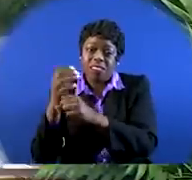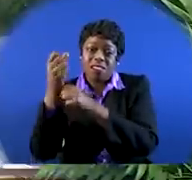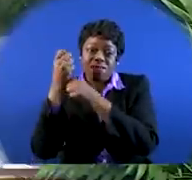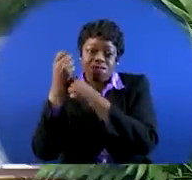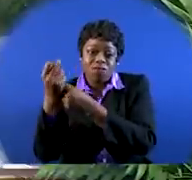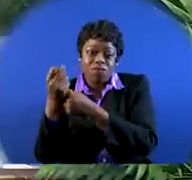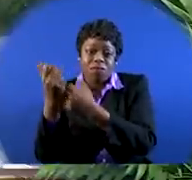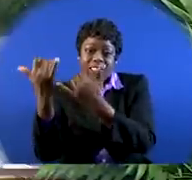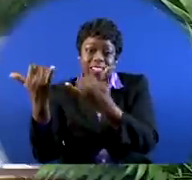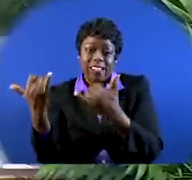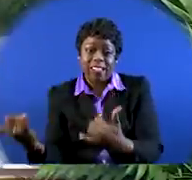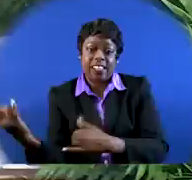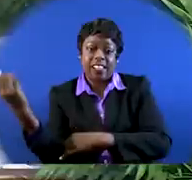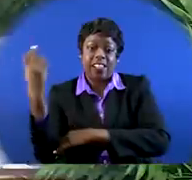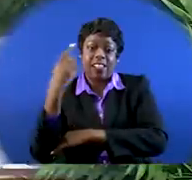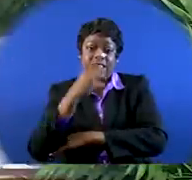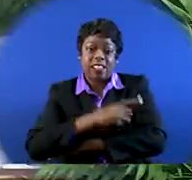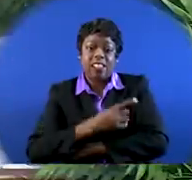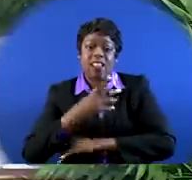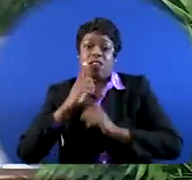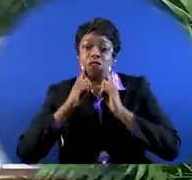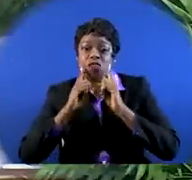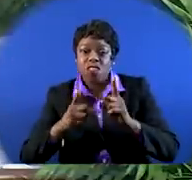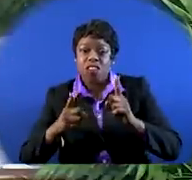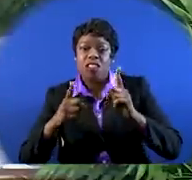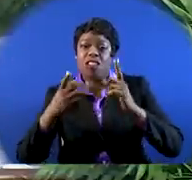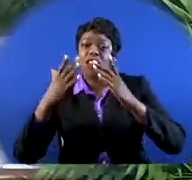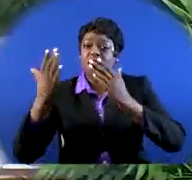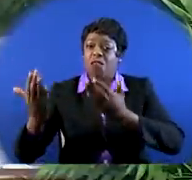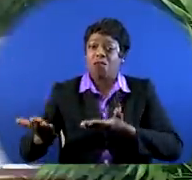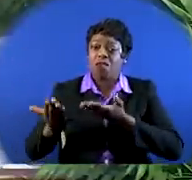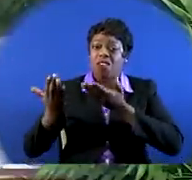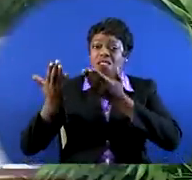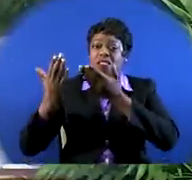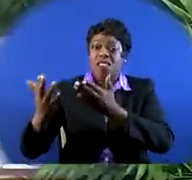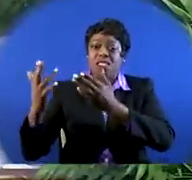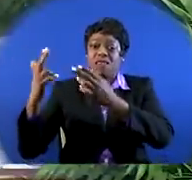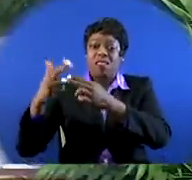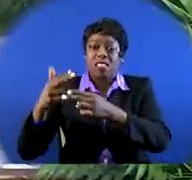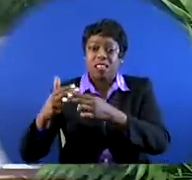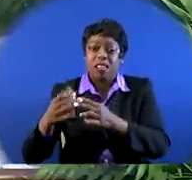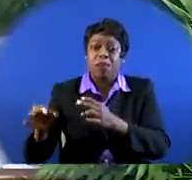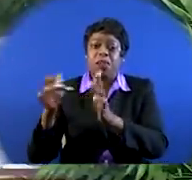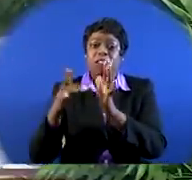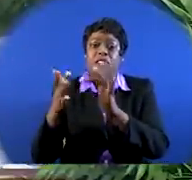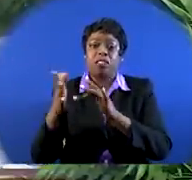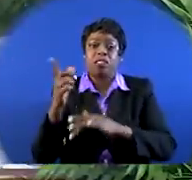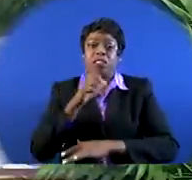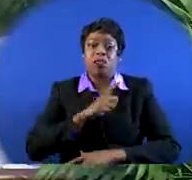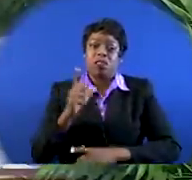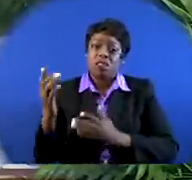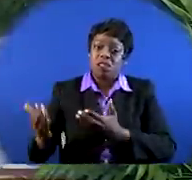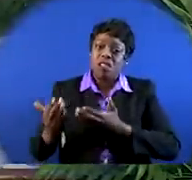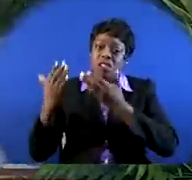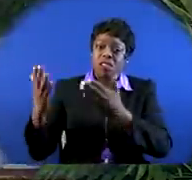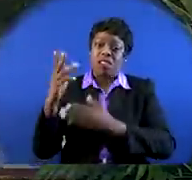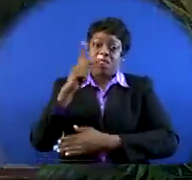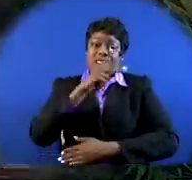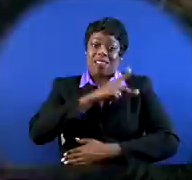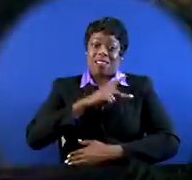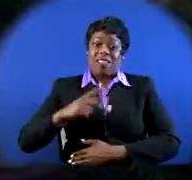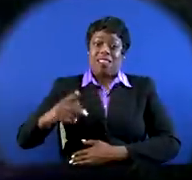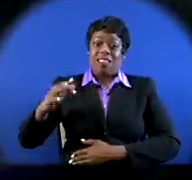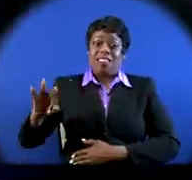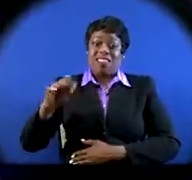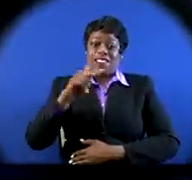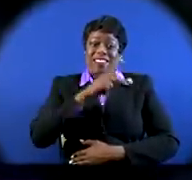Today we declare, oh God, that we exalt the name of Jesus. We exalt Jesus as Lord and Savior, King of